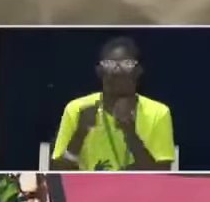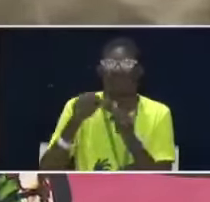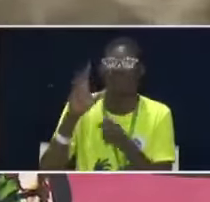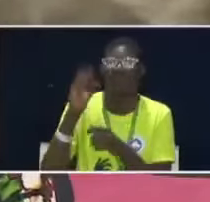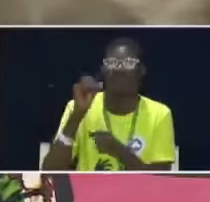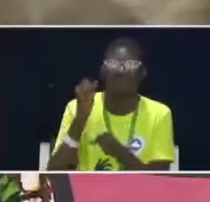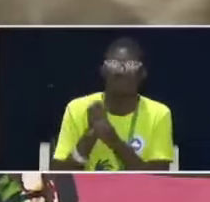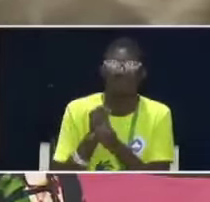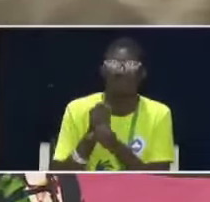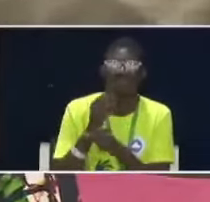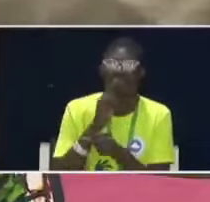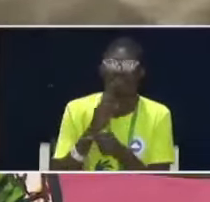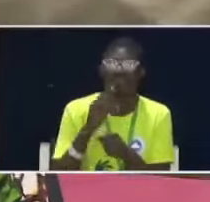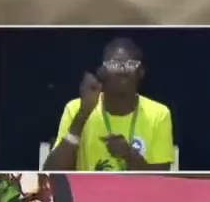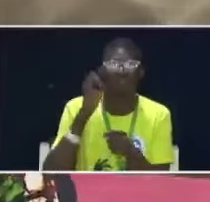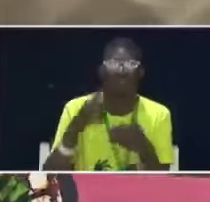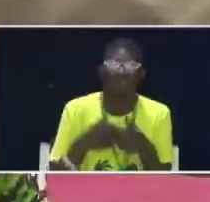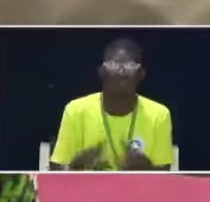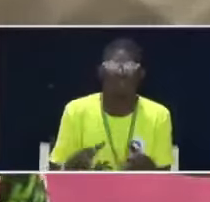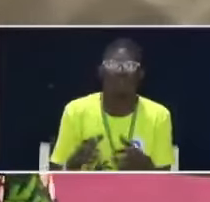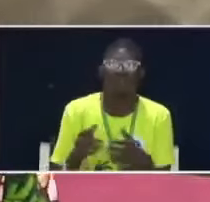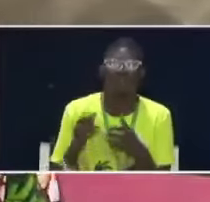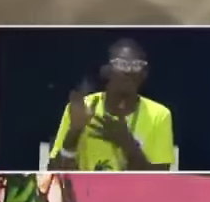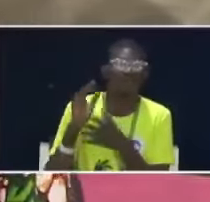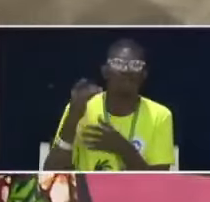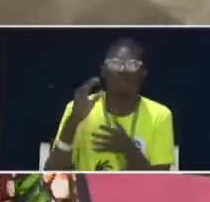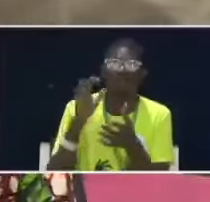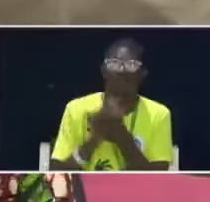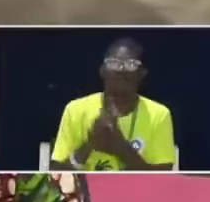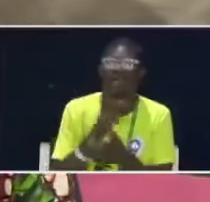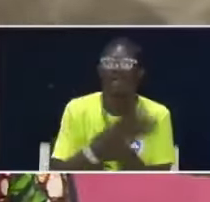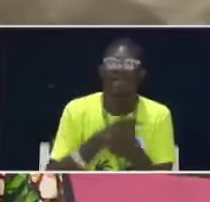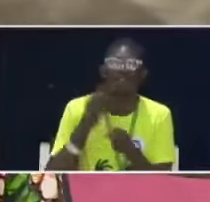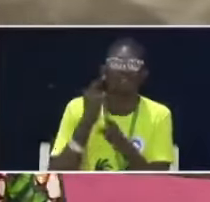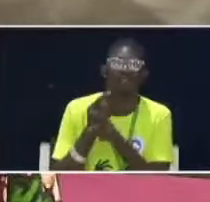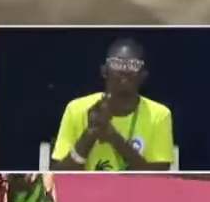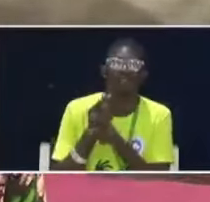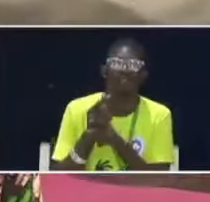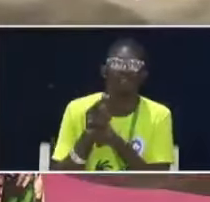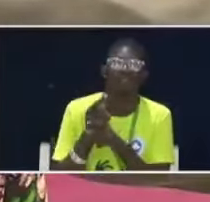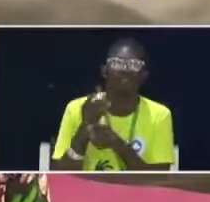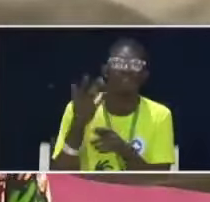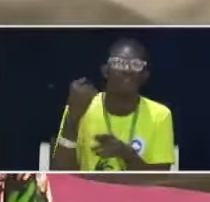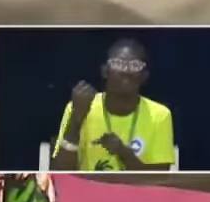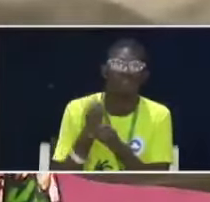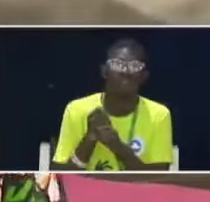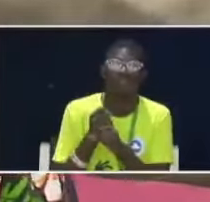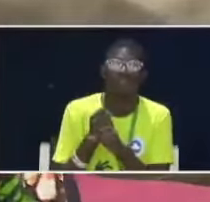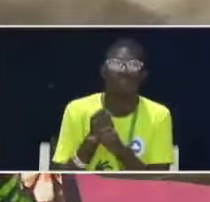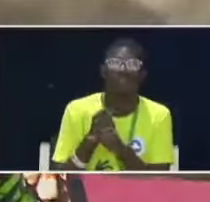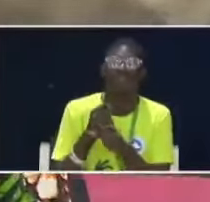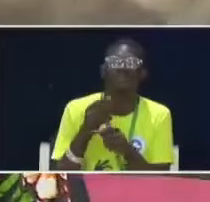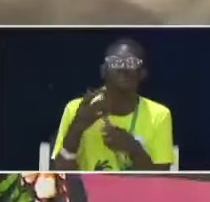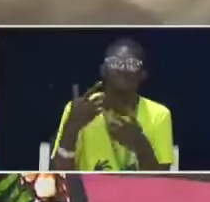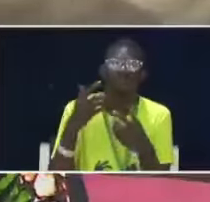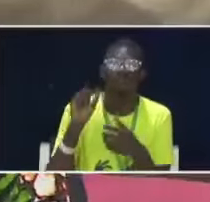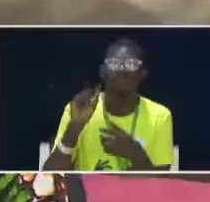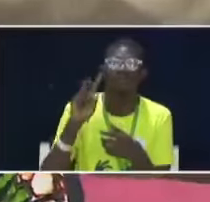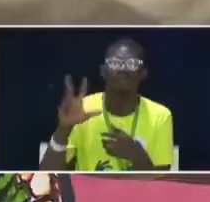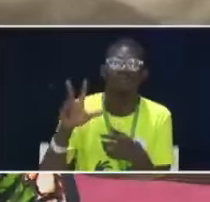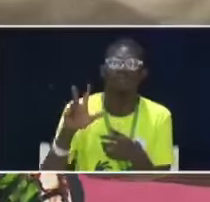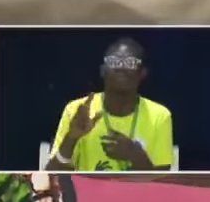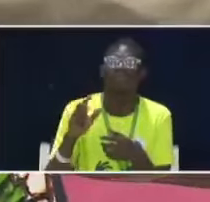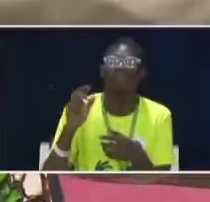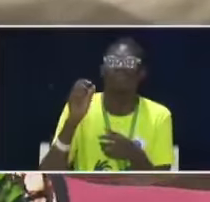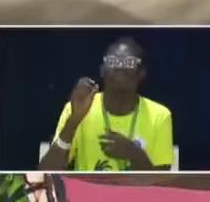years. In fact, he has lost hope of marriage. And just last year, the year that just went,